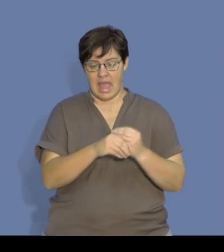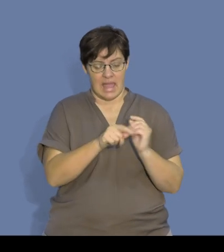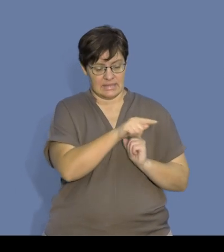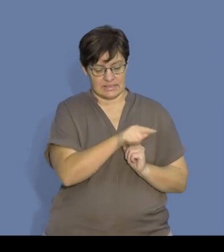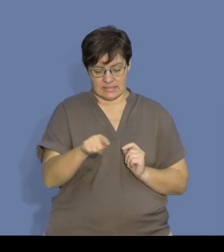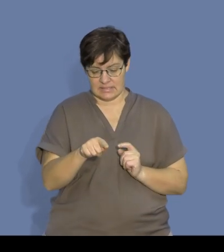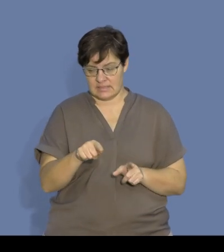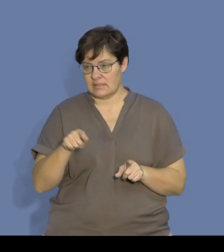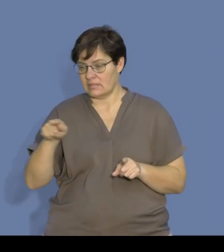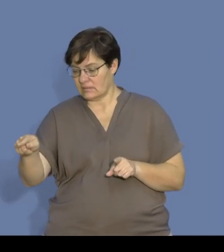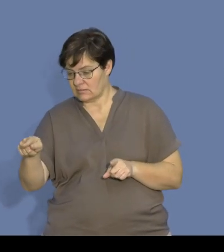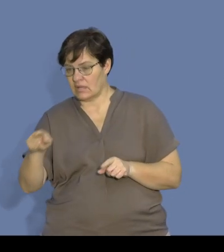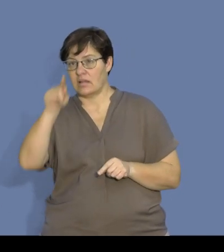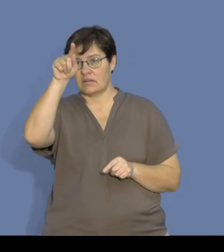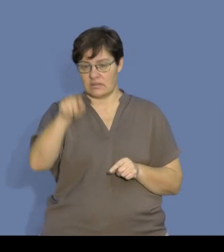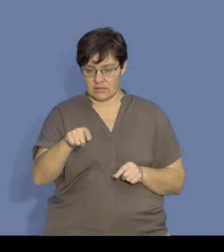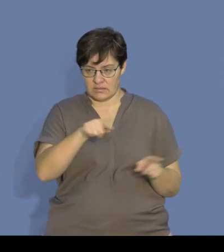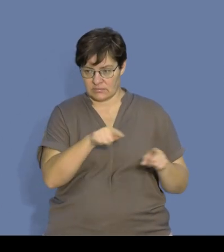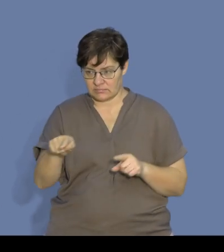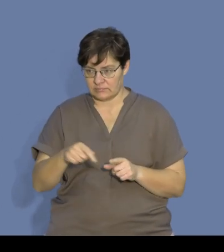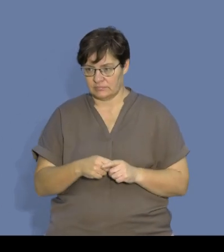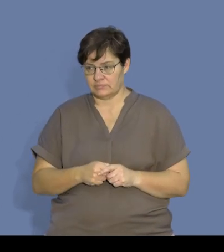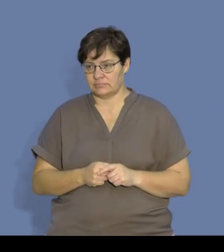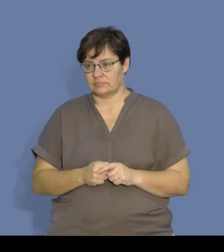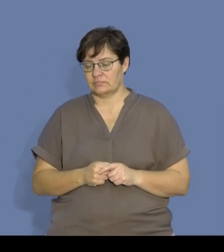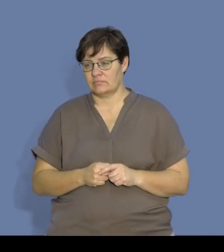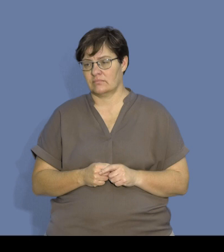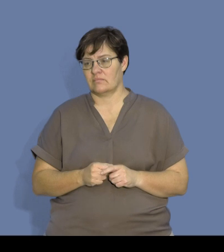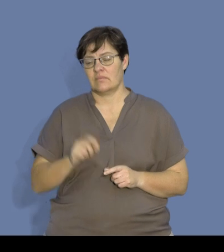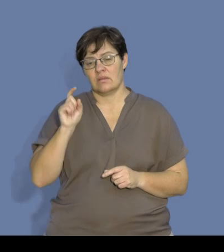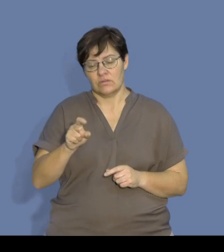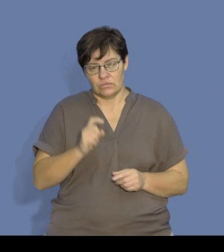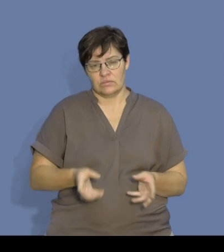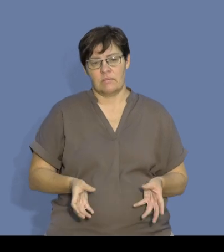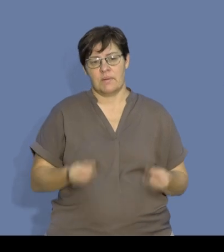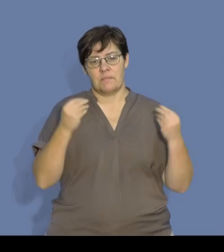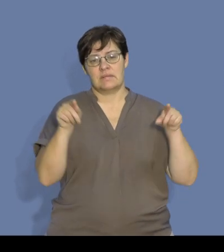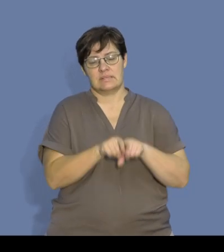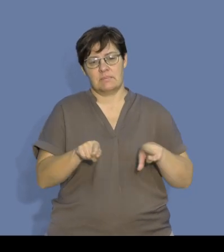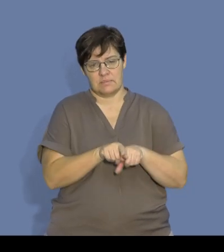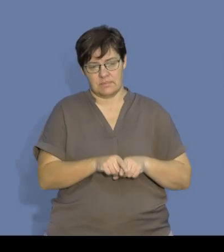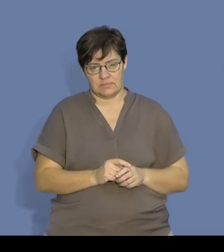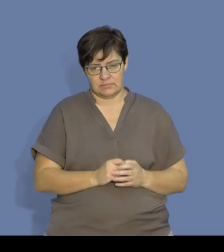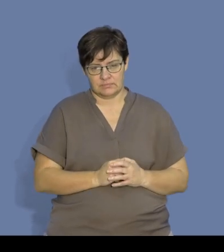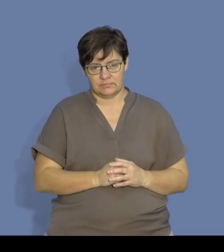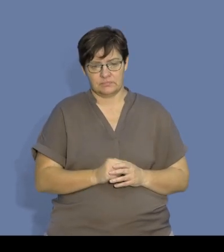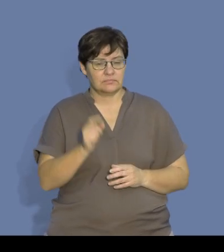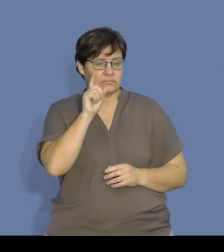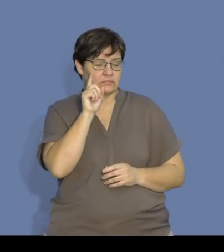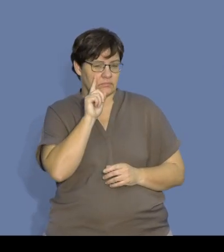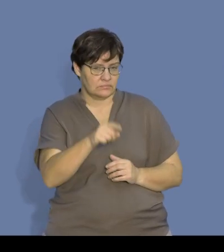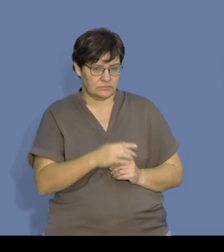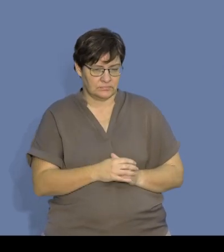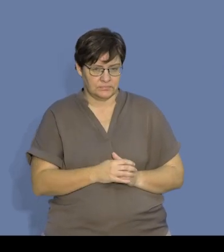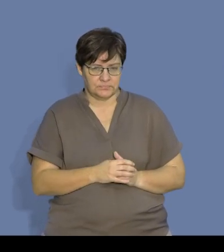496,500. And remember, if I add horizontally, right, if I add these amounts, I should obviously